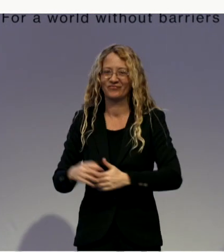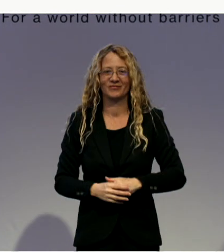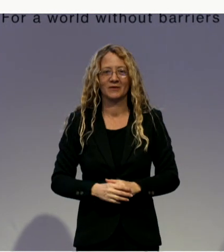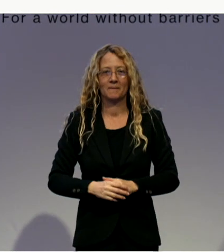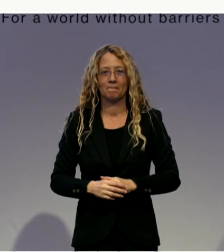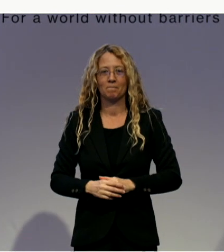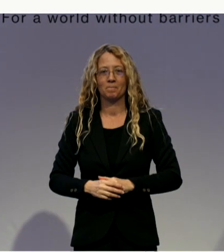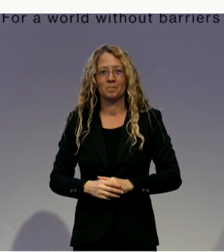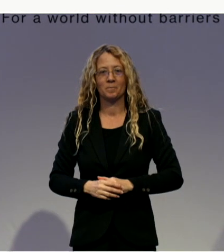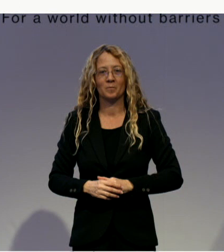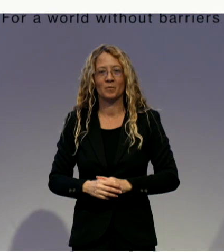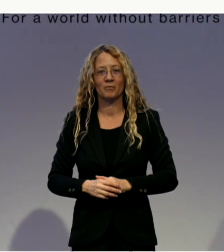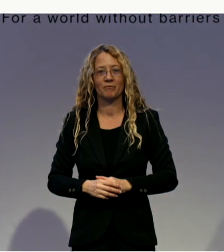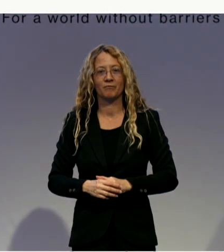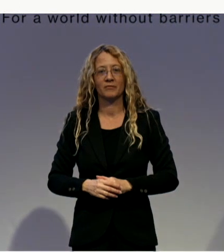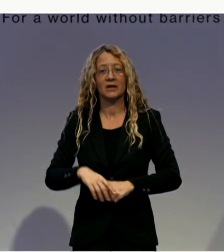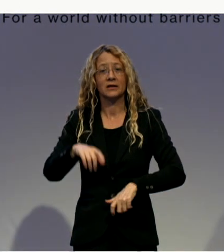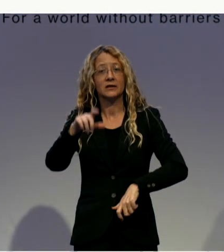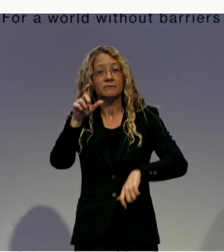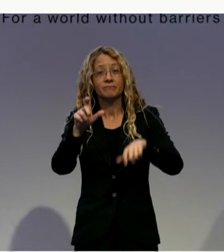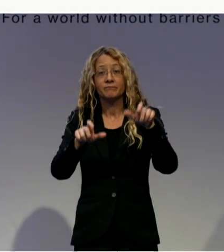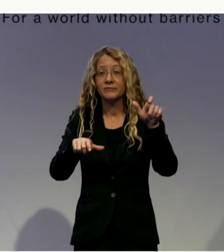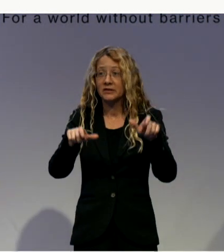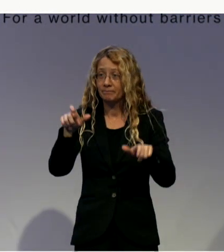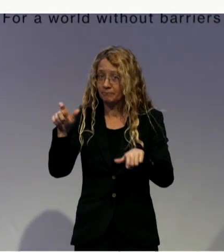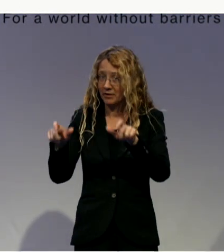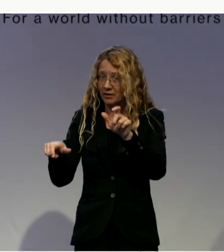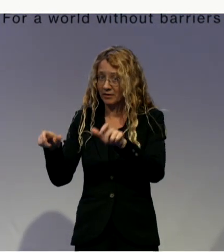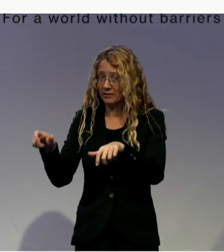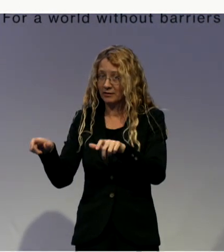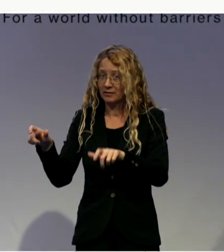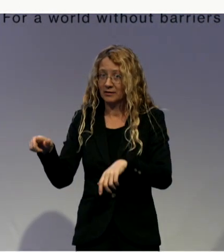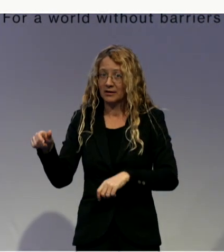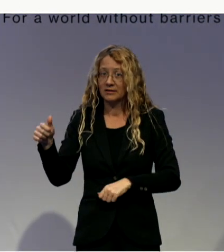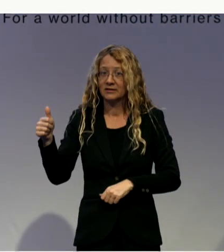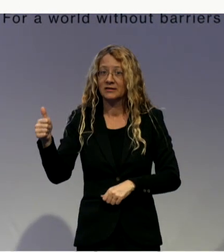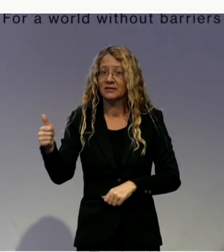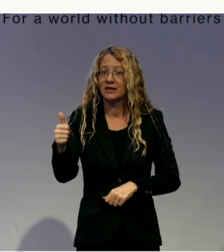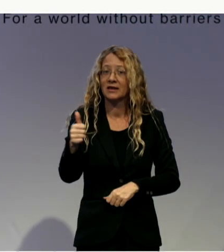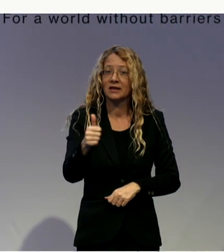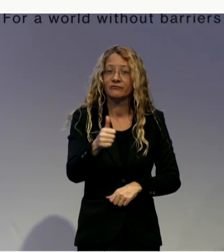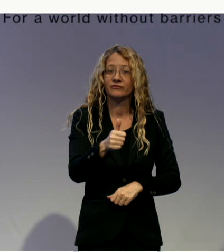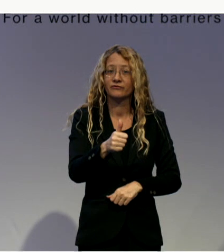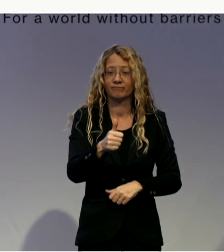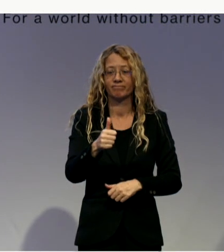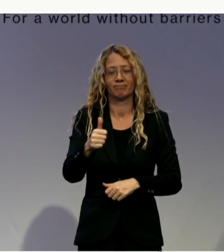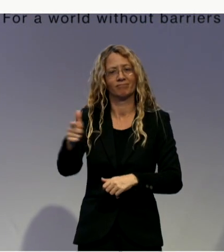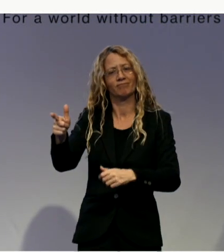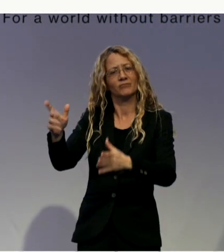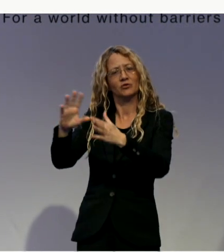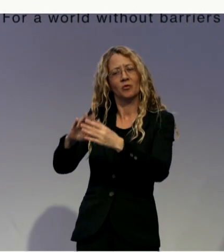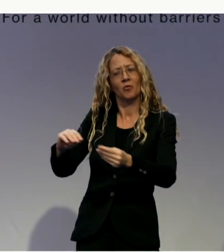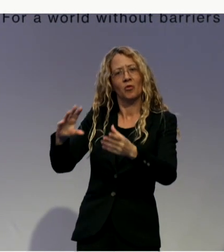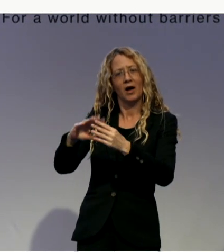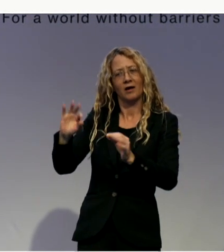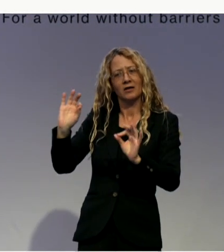Human beings are naturally storytellers. We have been telling stories for as long